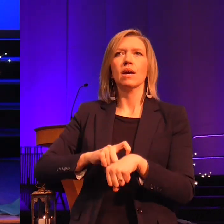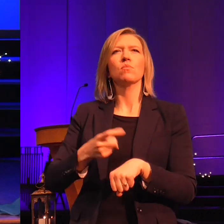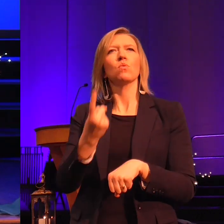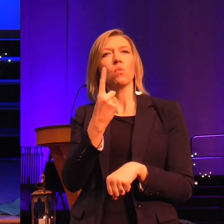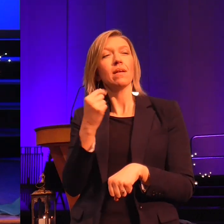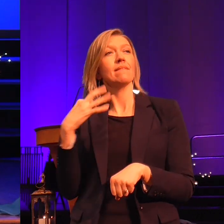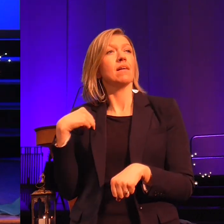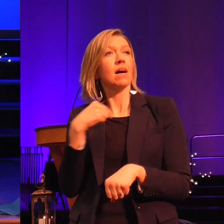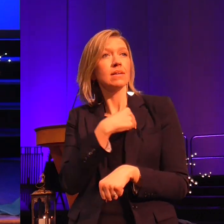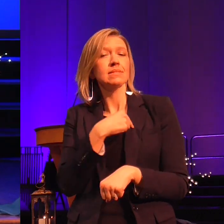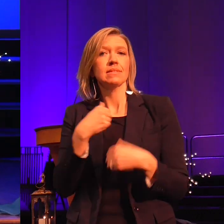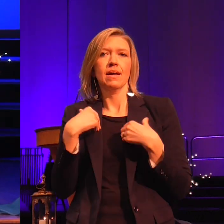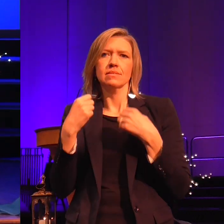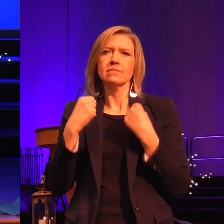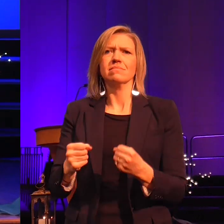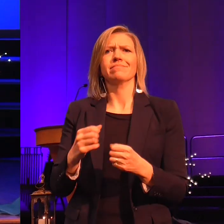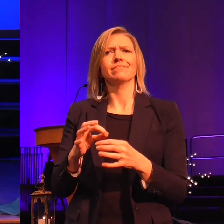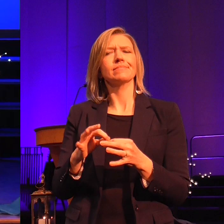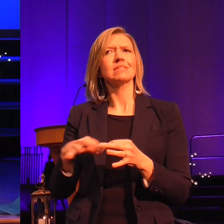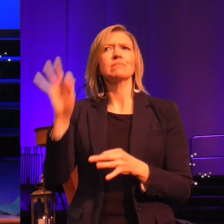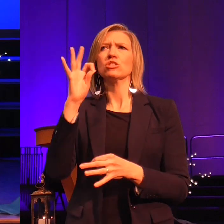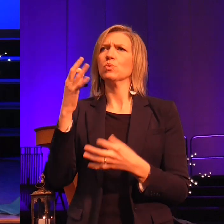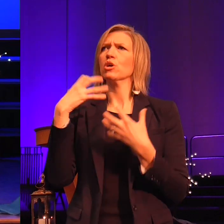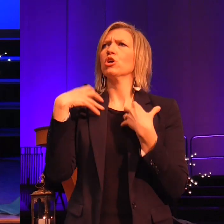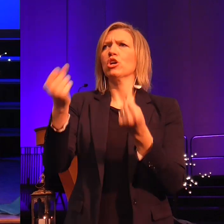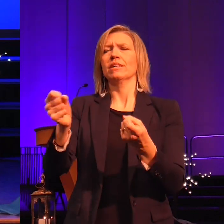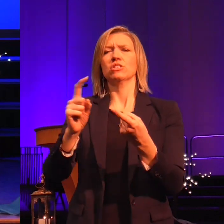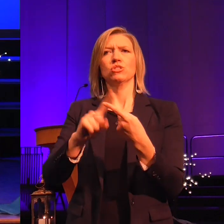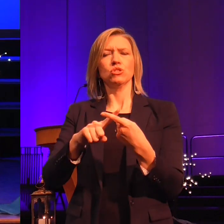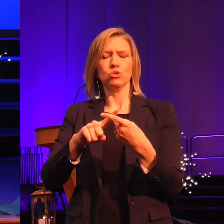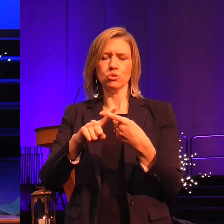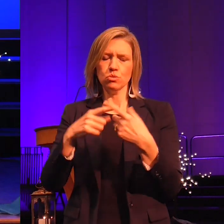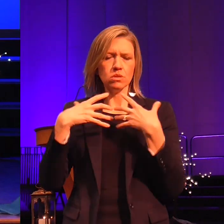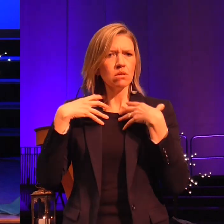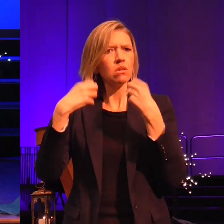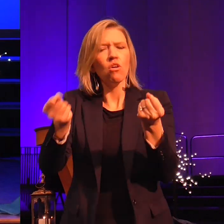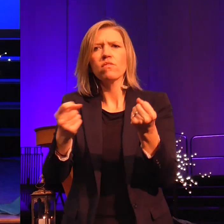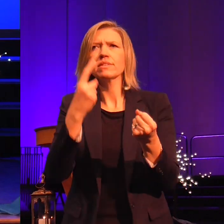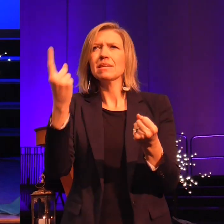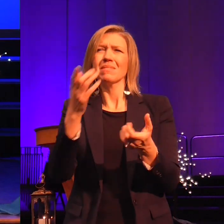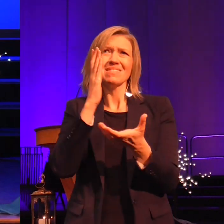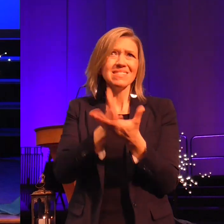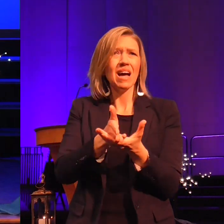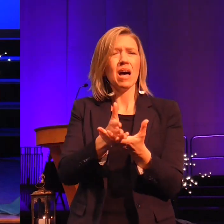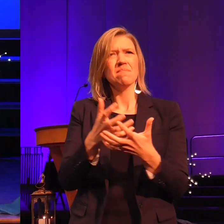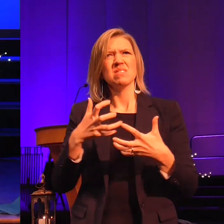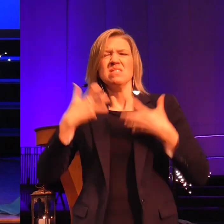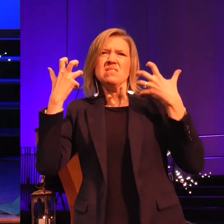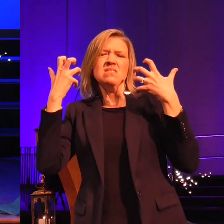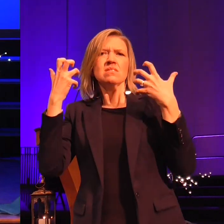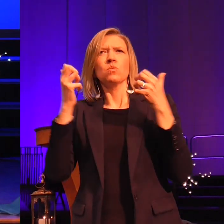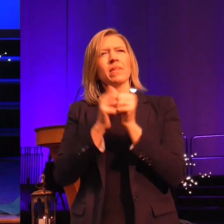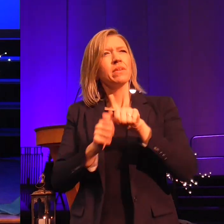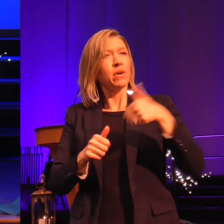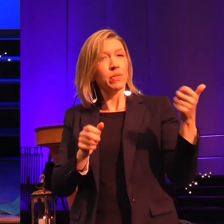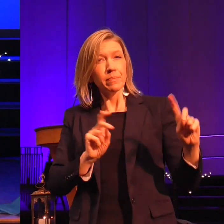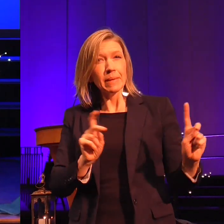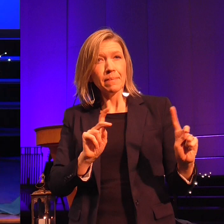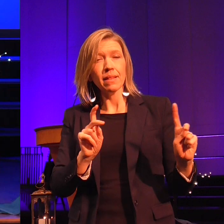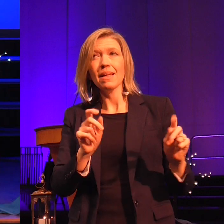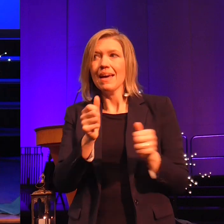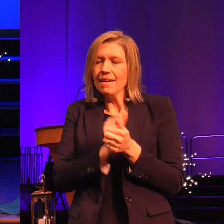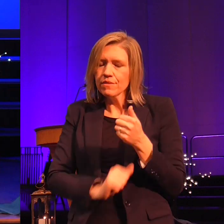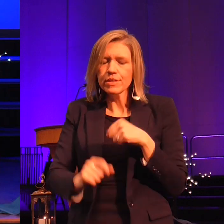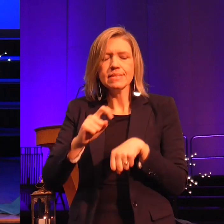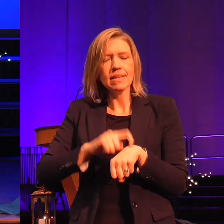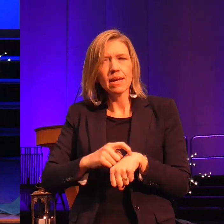the spiritual courage to get over it and stop being resentful of other people, every time